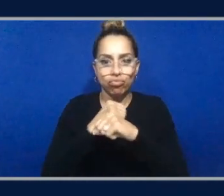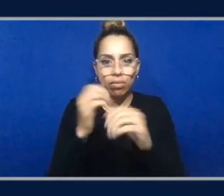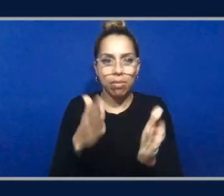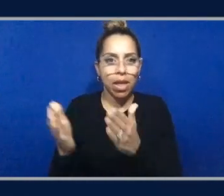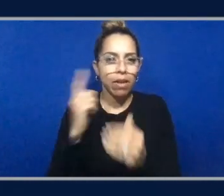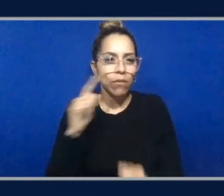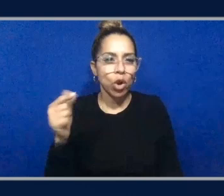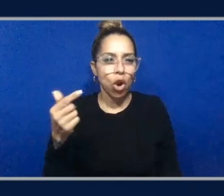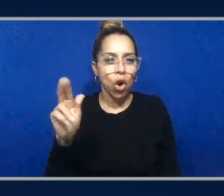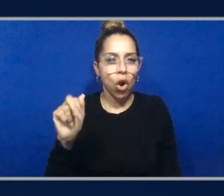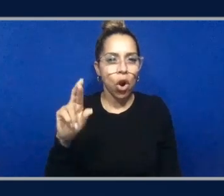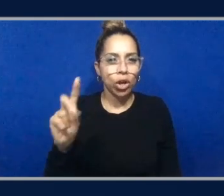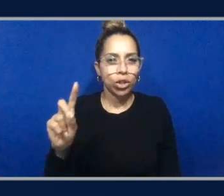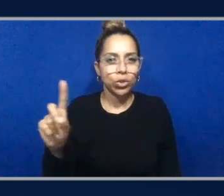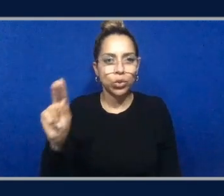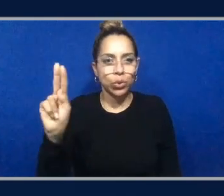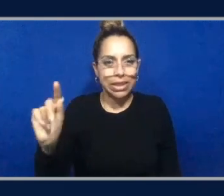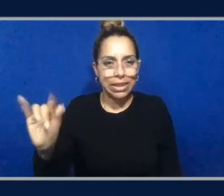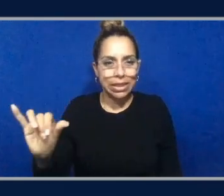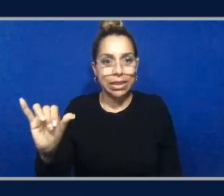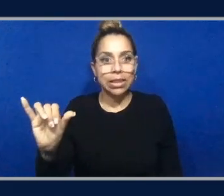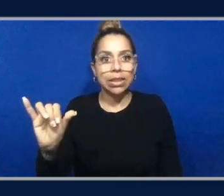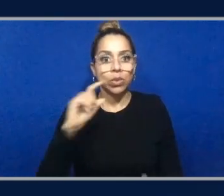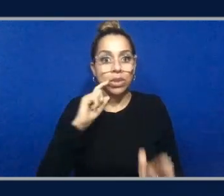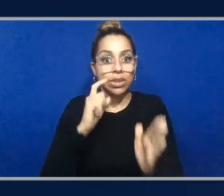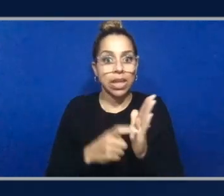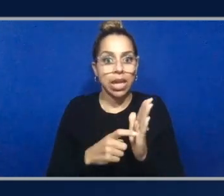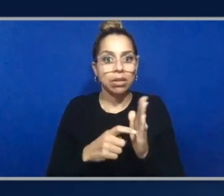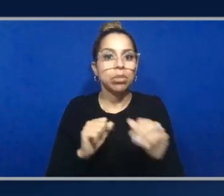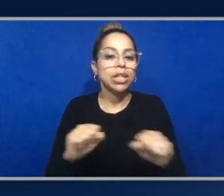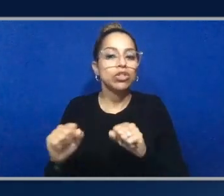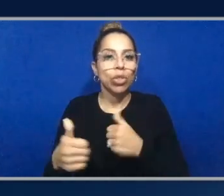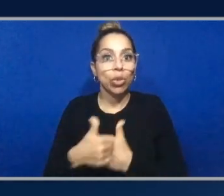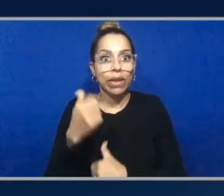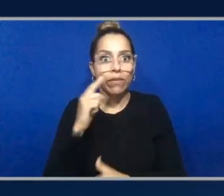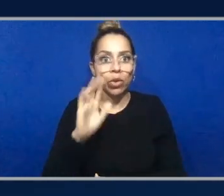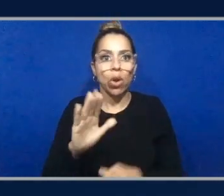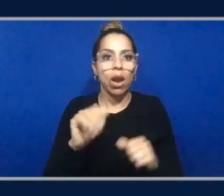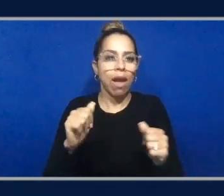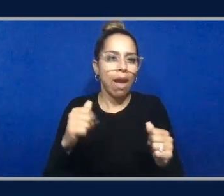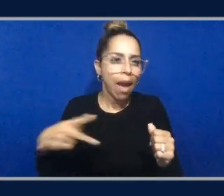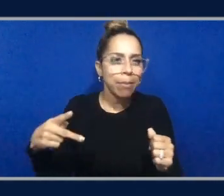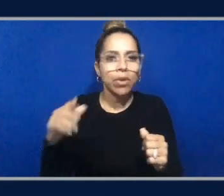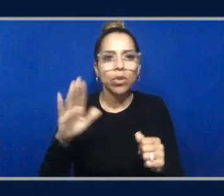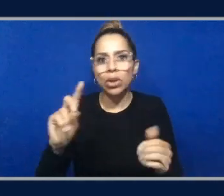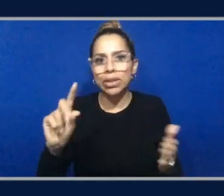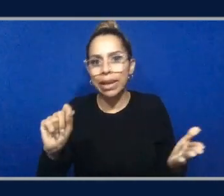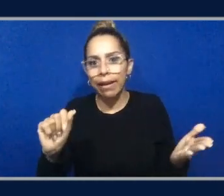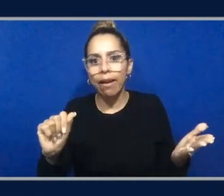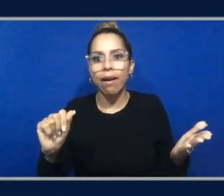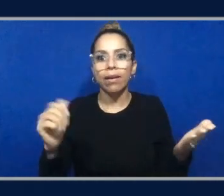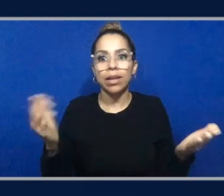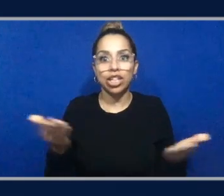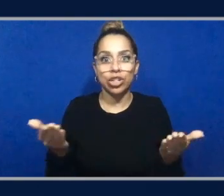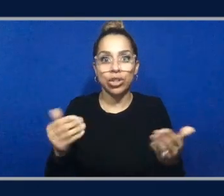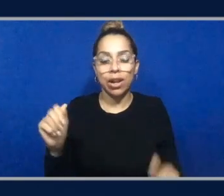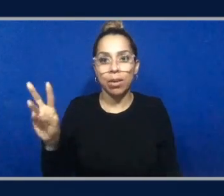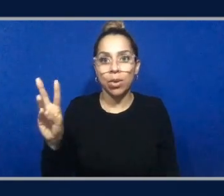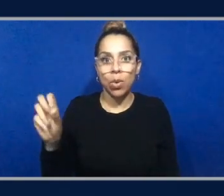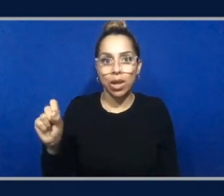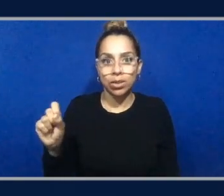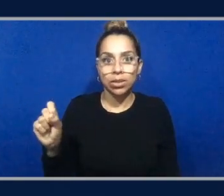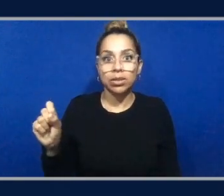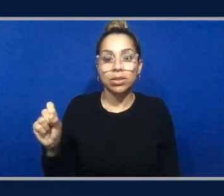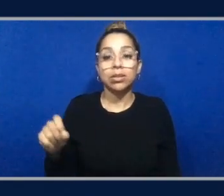all sorts of potential threats to your applications and data residing in AWS. And just earlier this